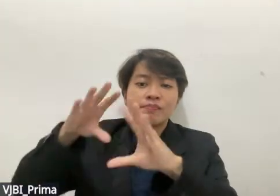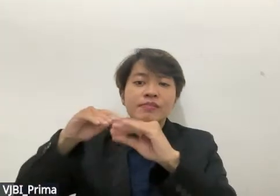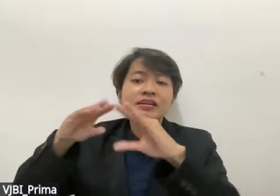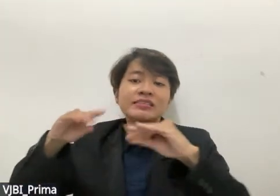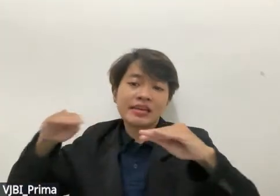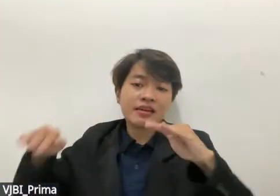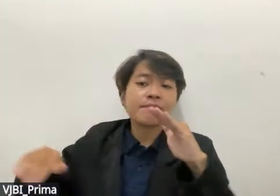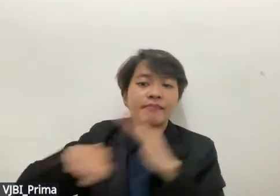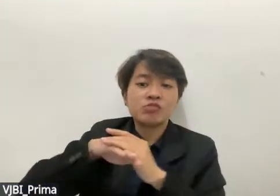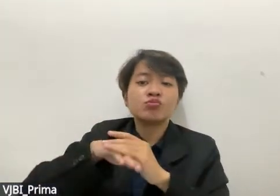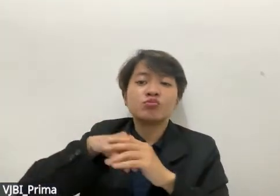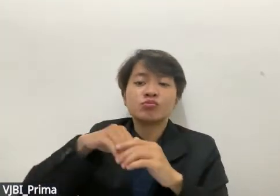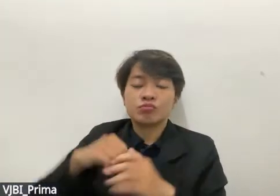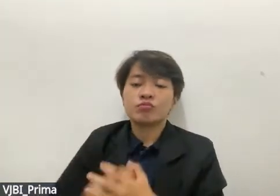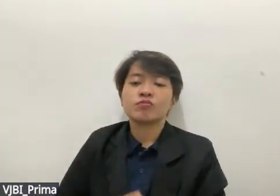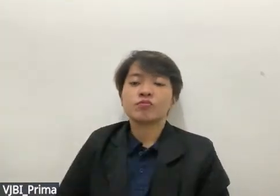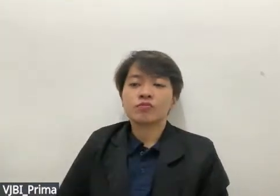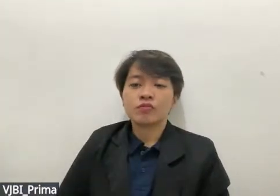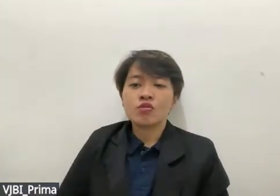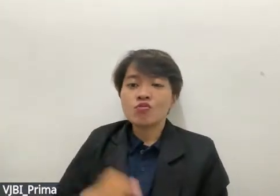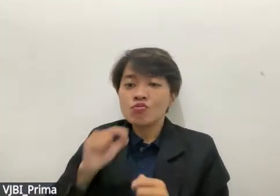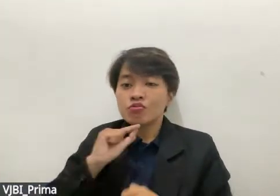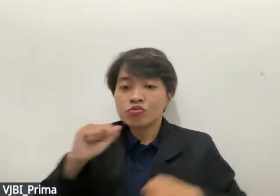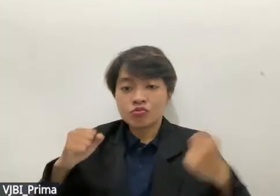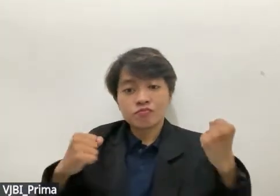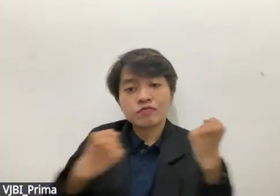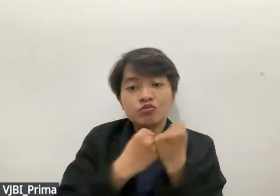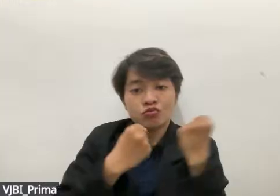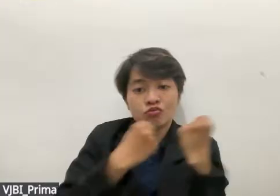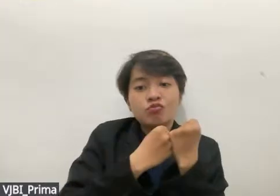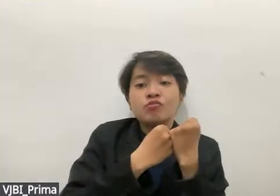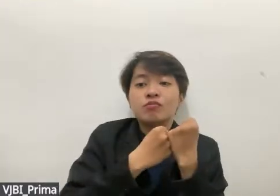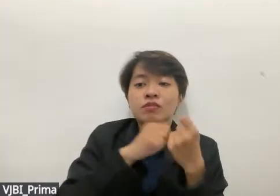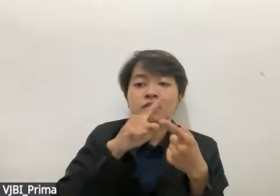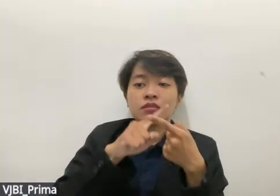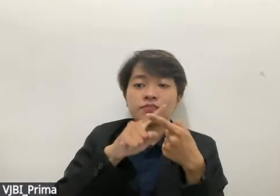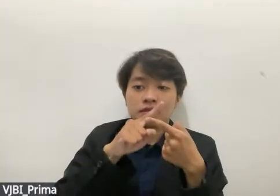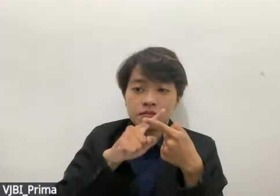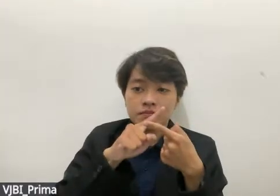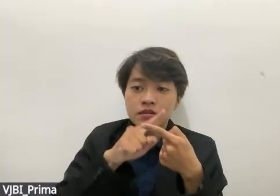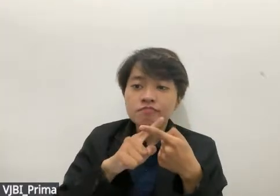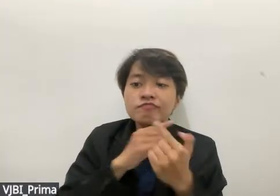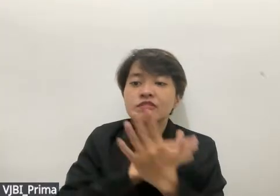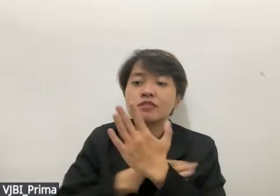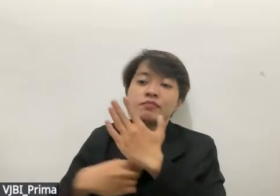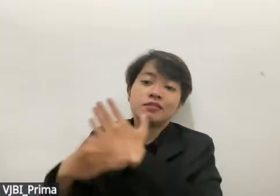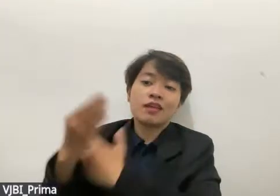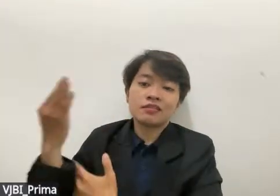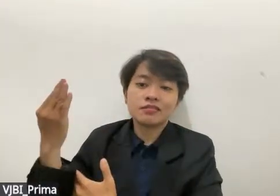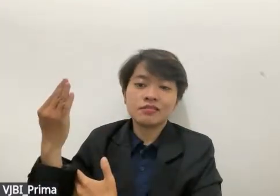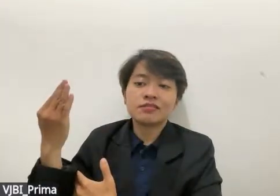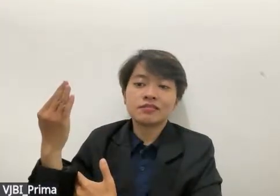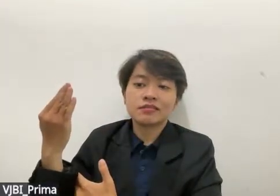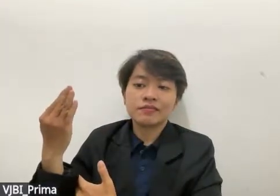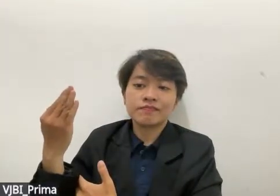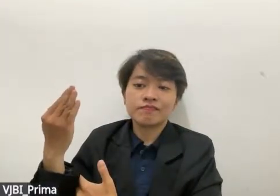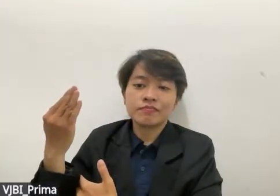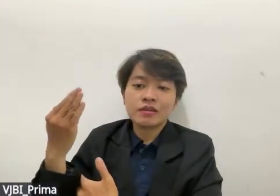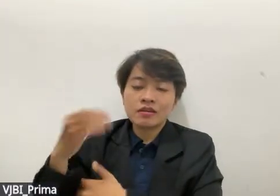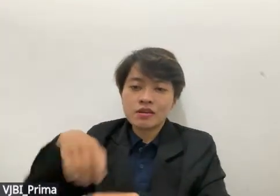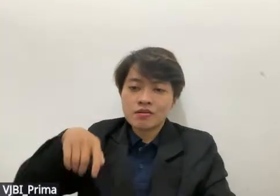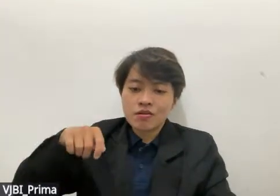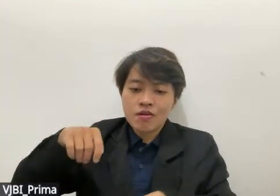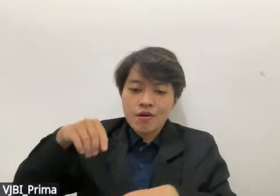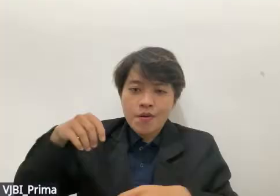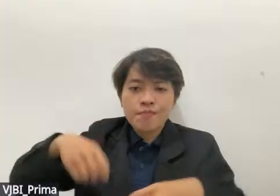as a government, to Yes. to um, to fulfill our needs as